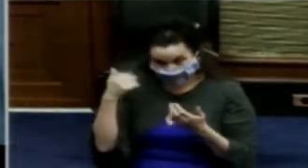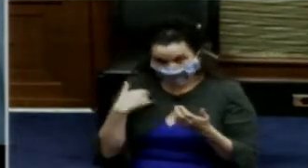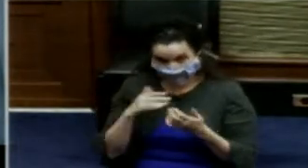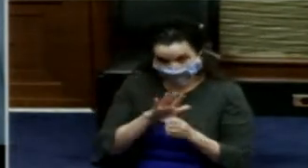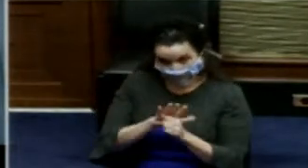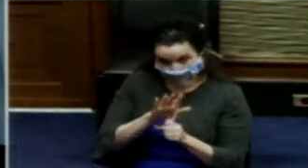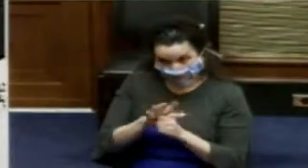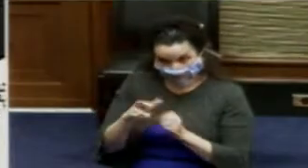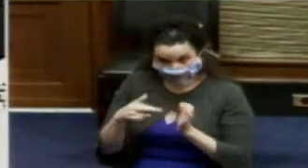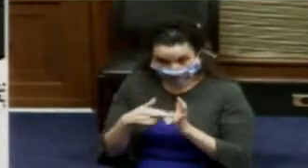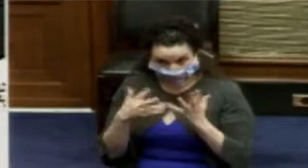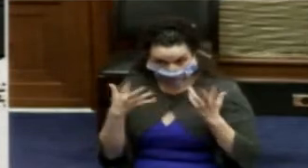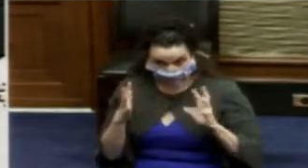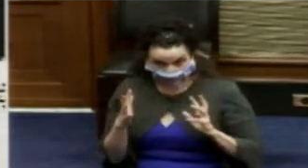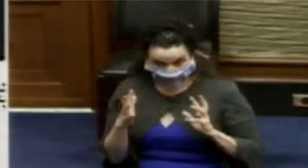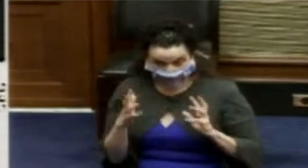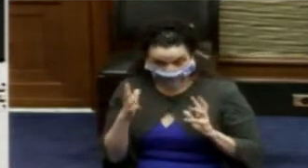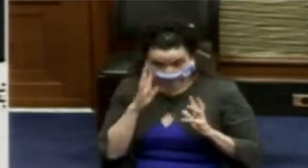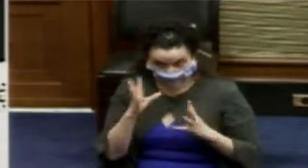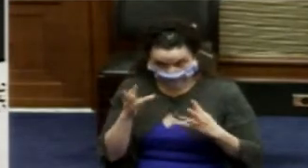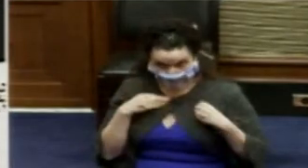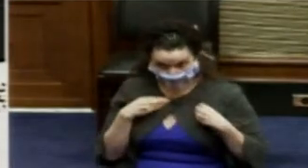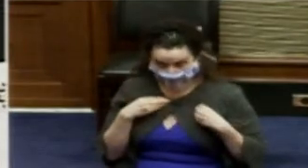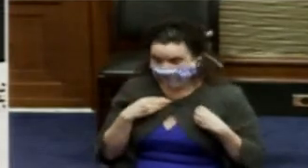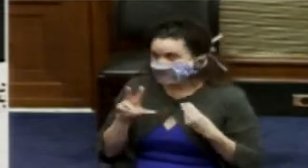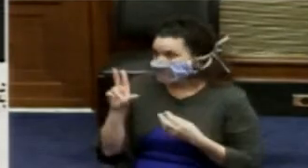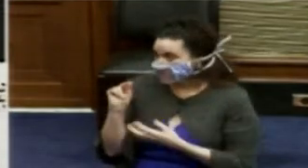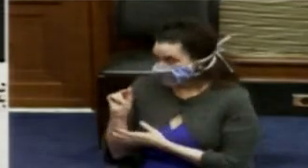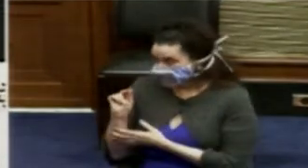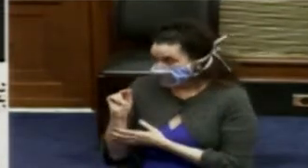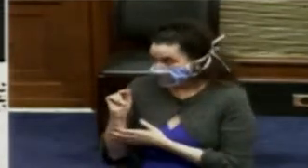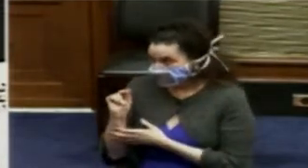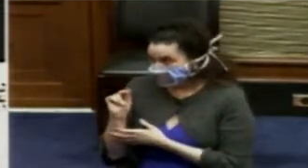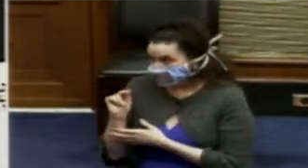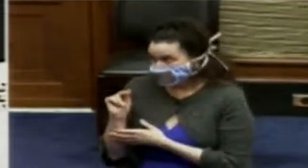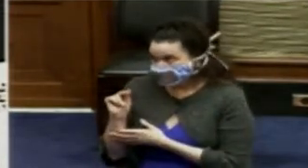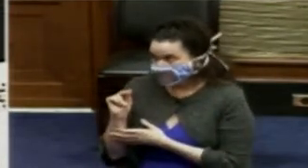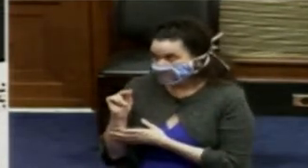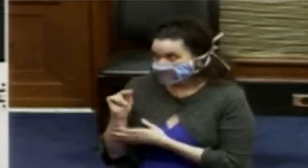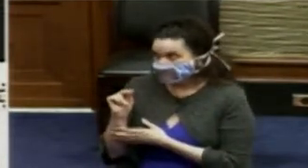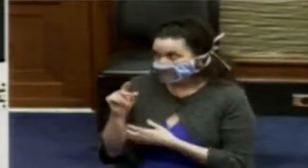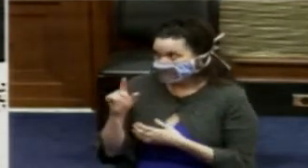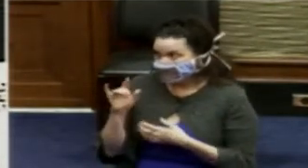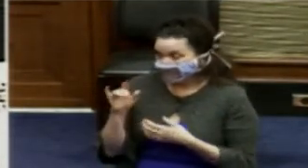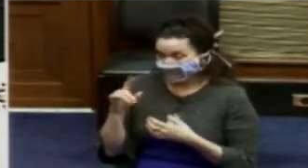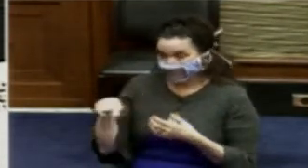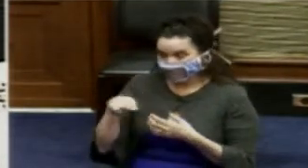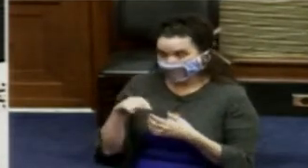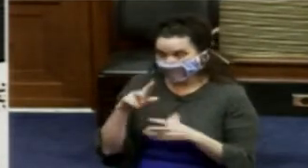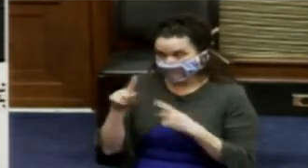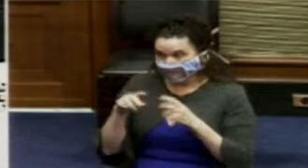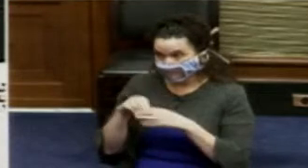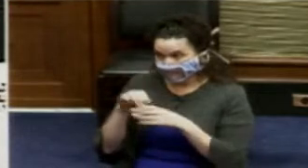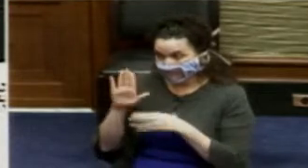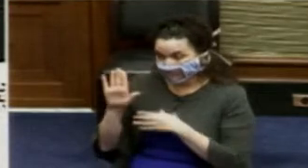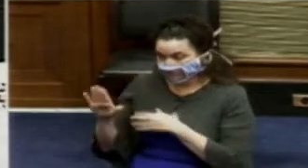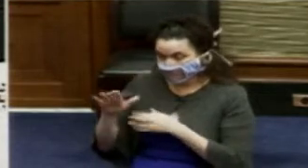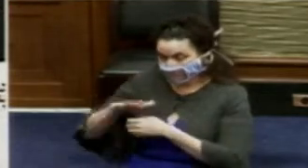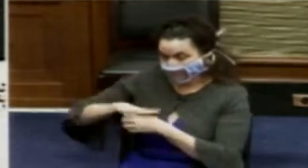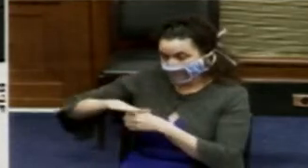acceptable? It is not acceptable, nor do I think it would be acceptable to the residents of your district